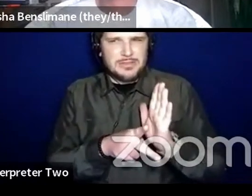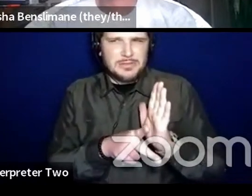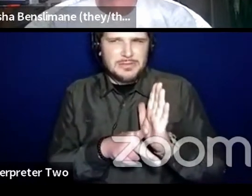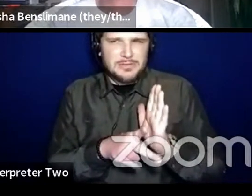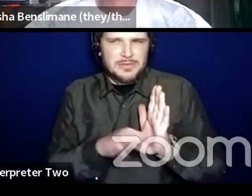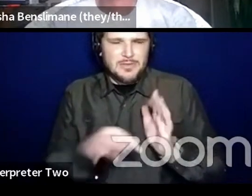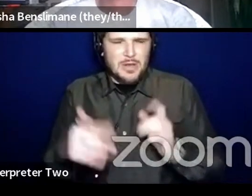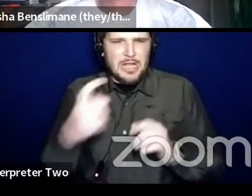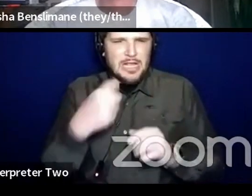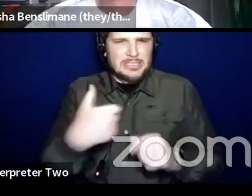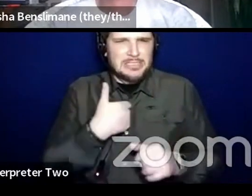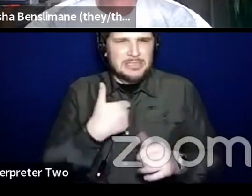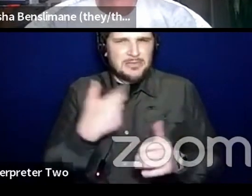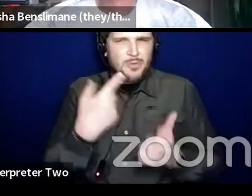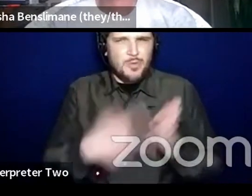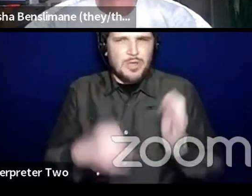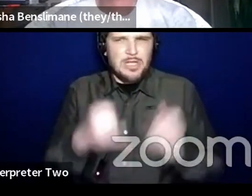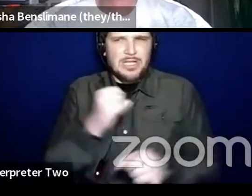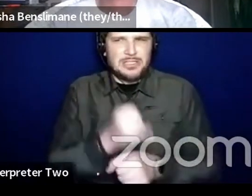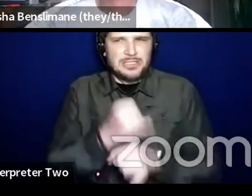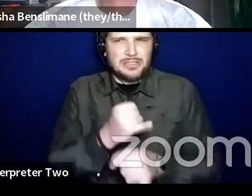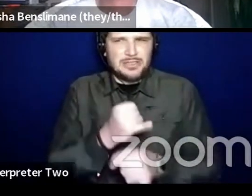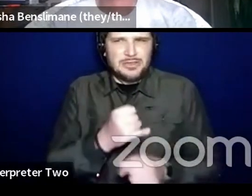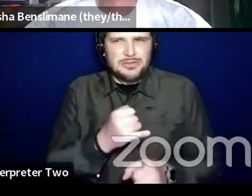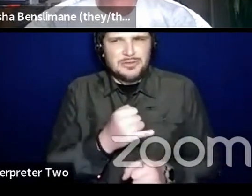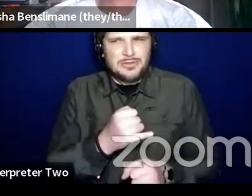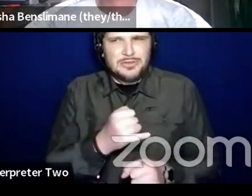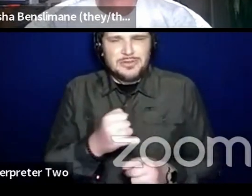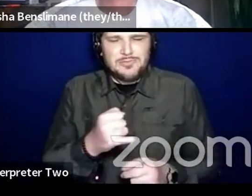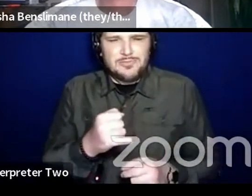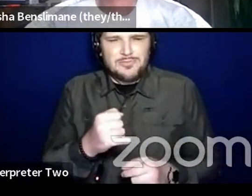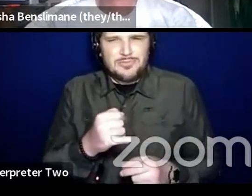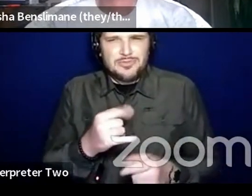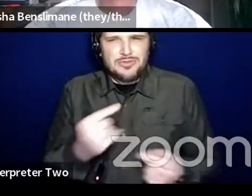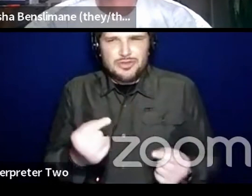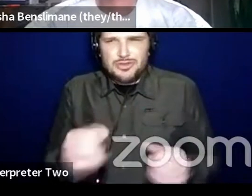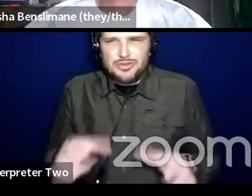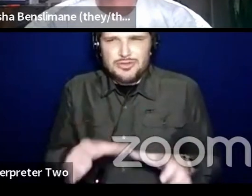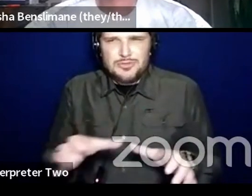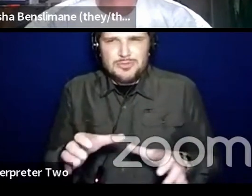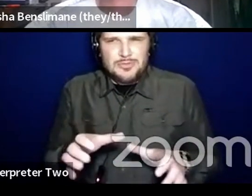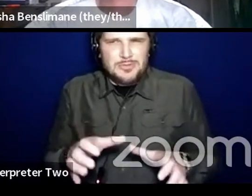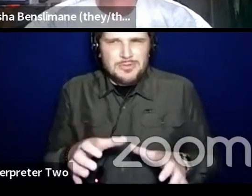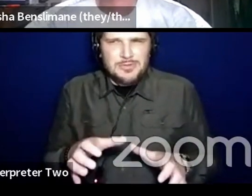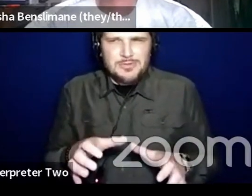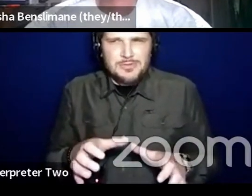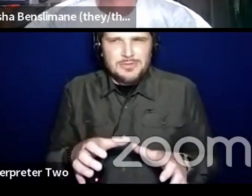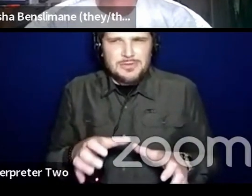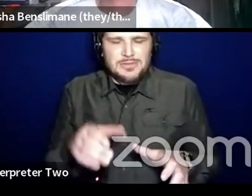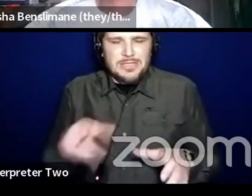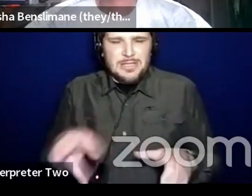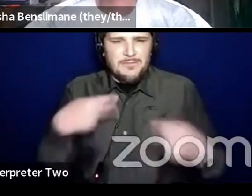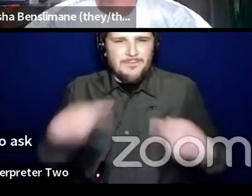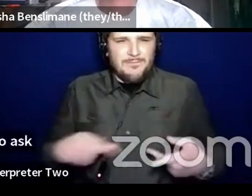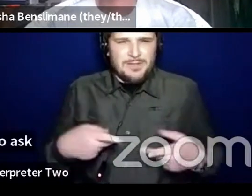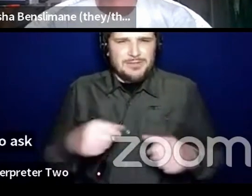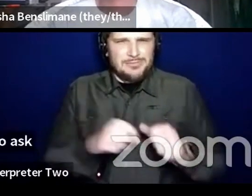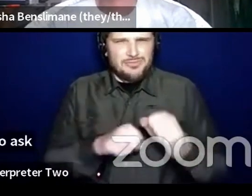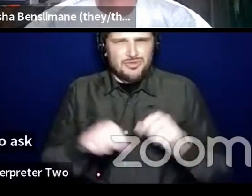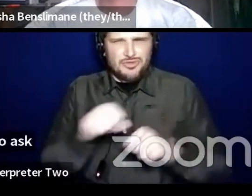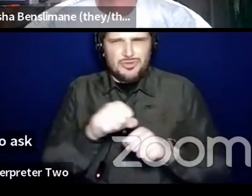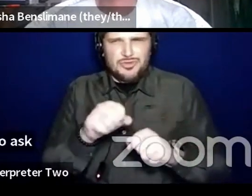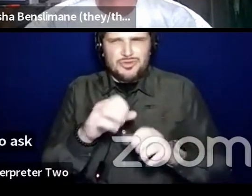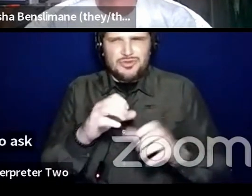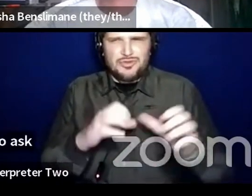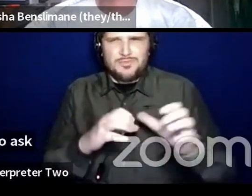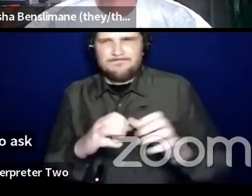ask ourselves what institutions even are, it's just paperwork that is housed in physical structures. And